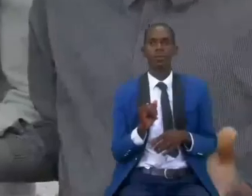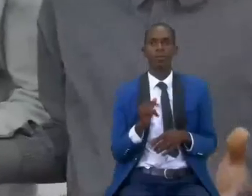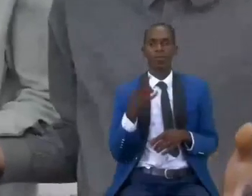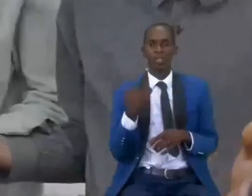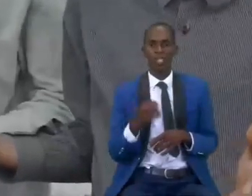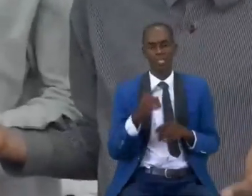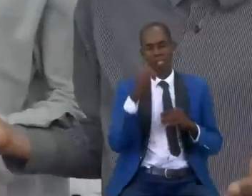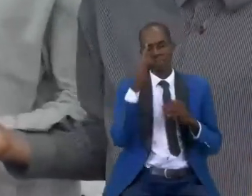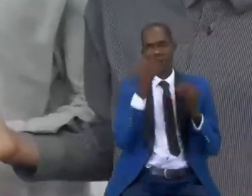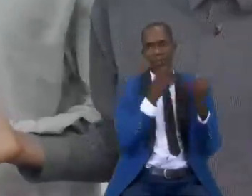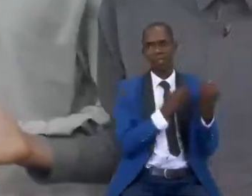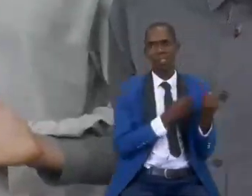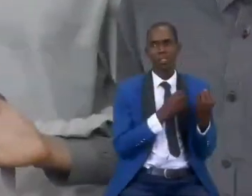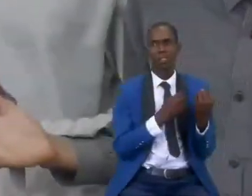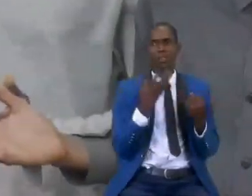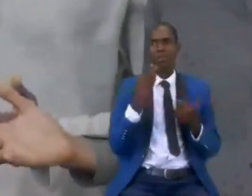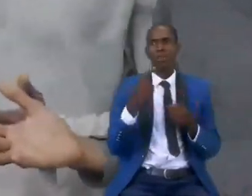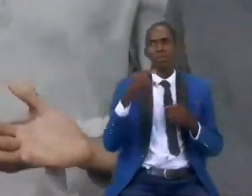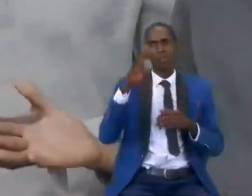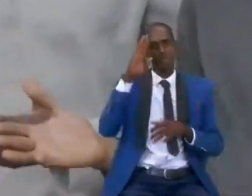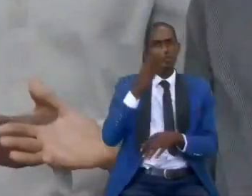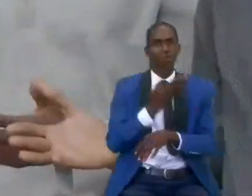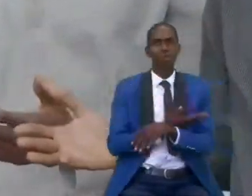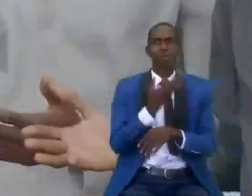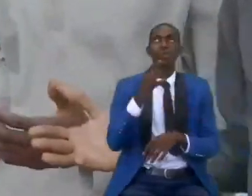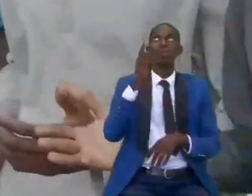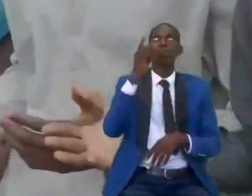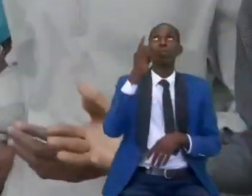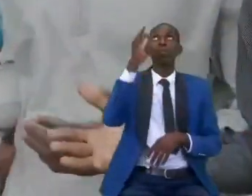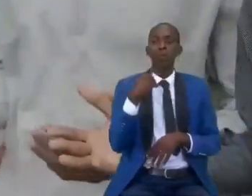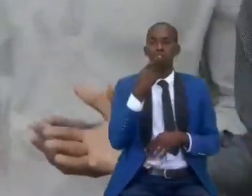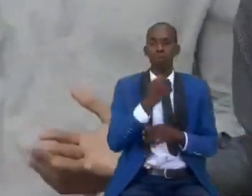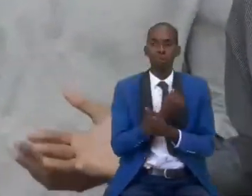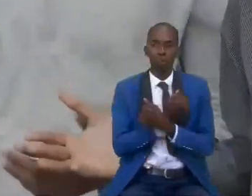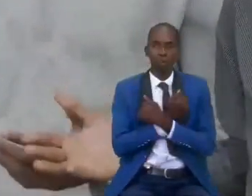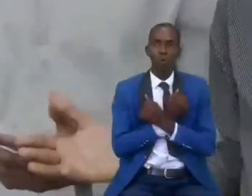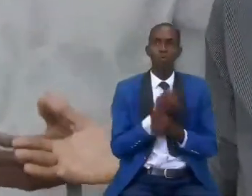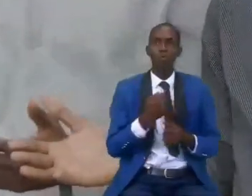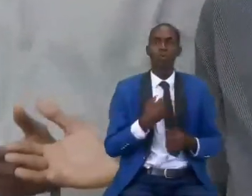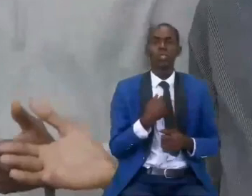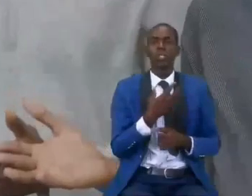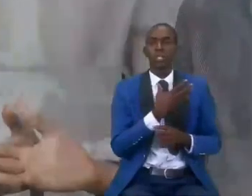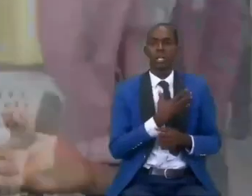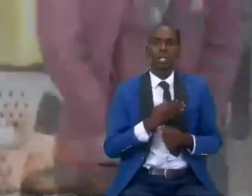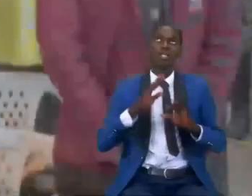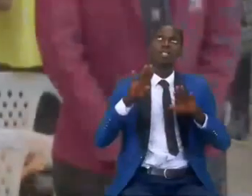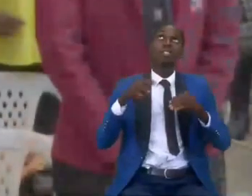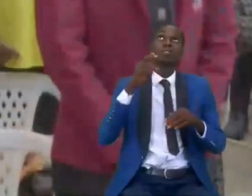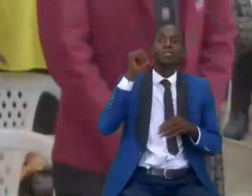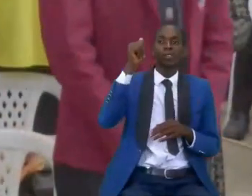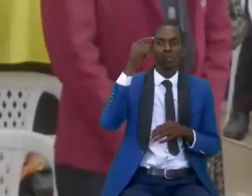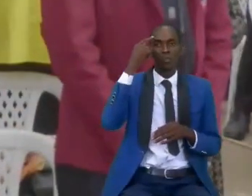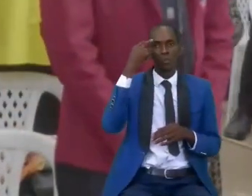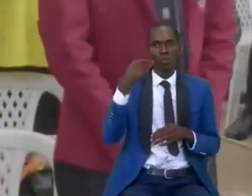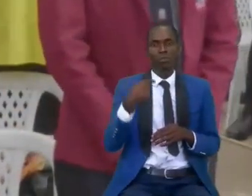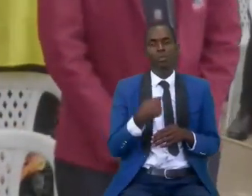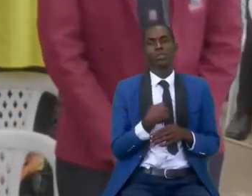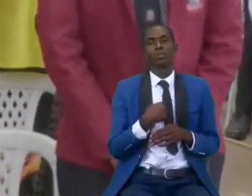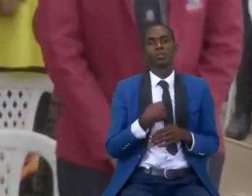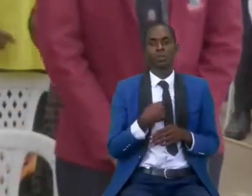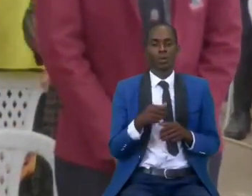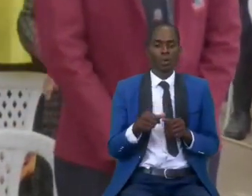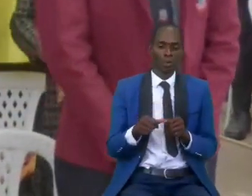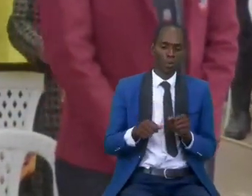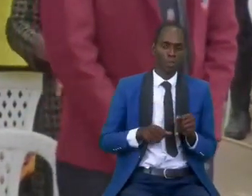loved me and gave himself for me. Operation. Your praise in your heart,